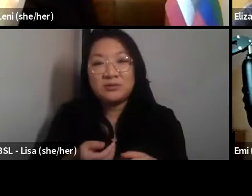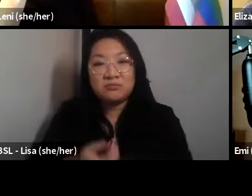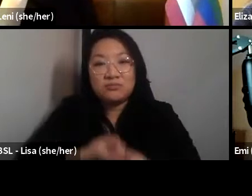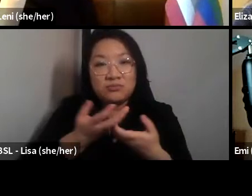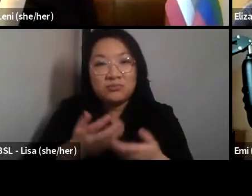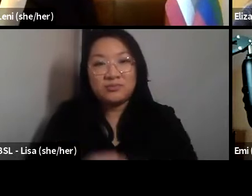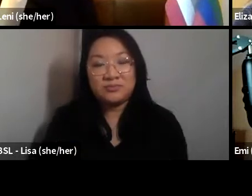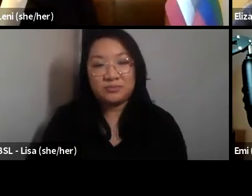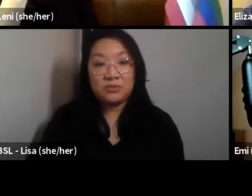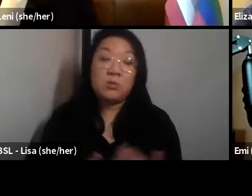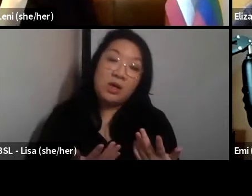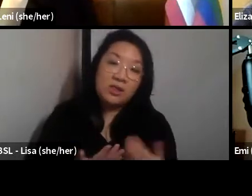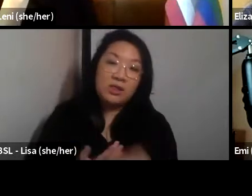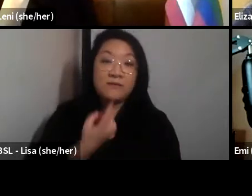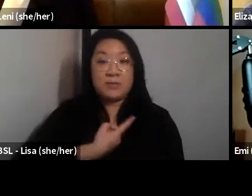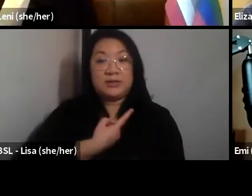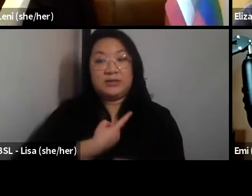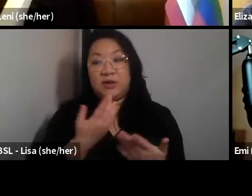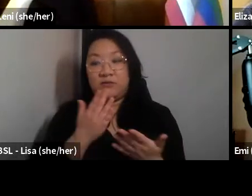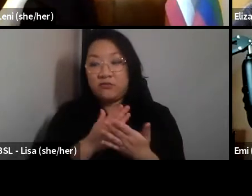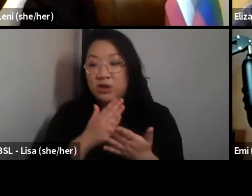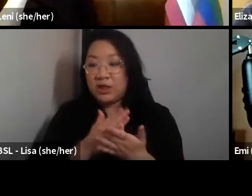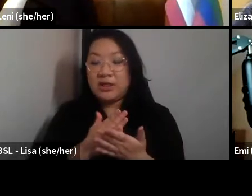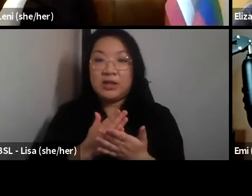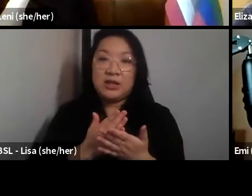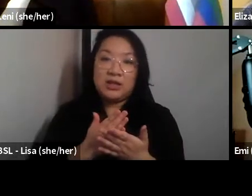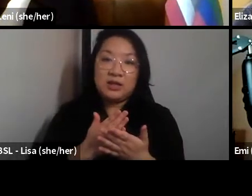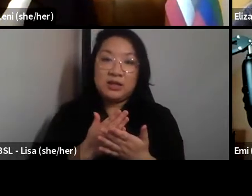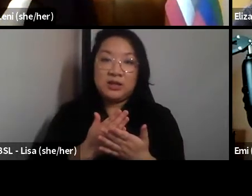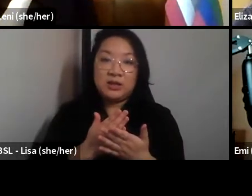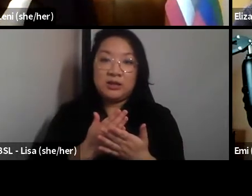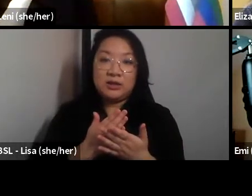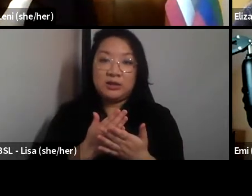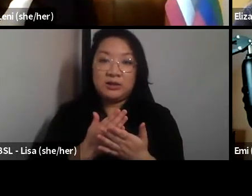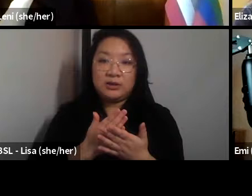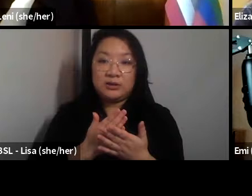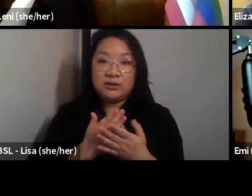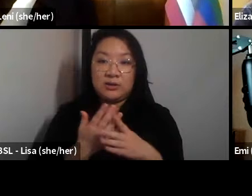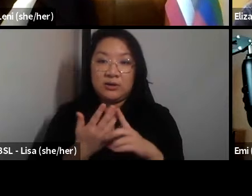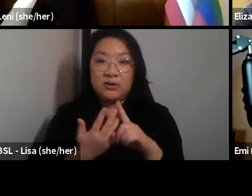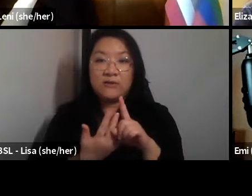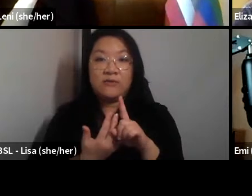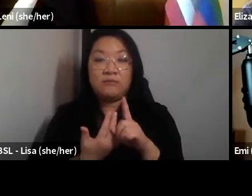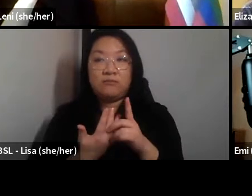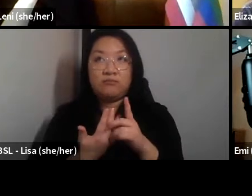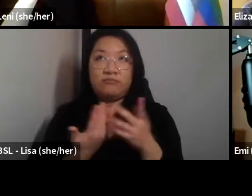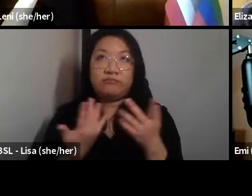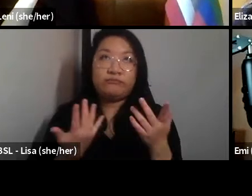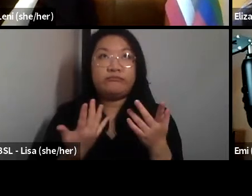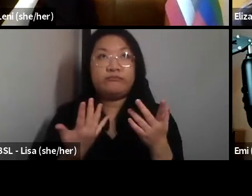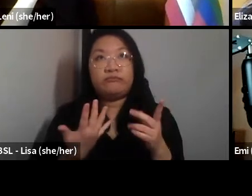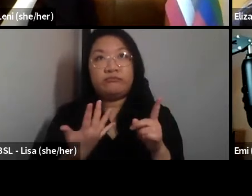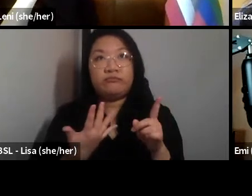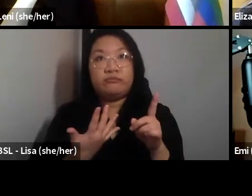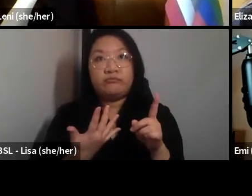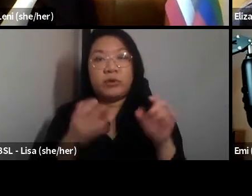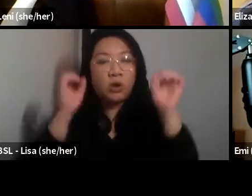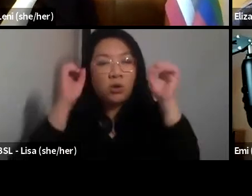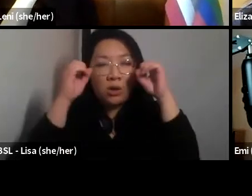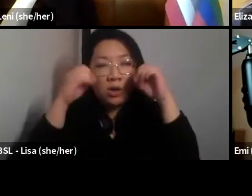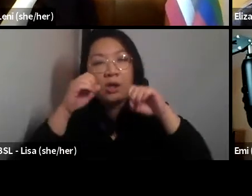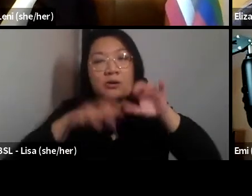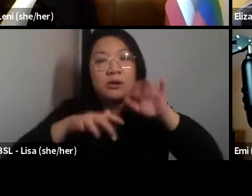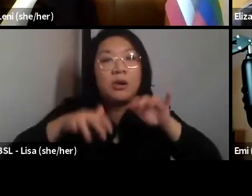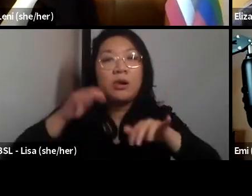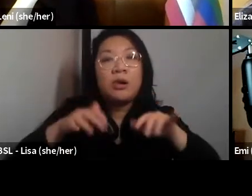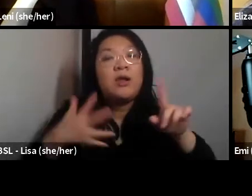Well, I mean, for me, it's kind of, there was the moment I discovered that asexuality was a thing and I did my Googling and I found